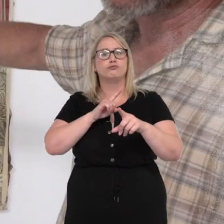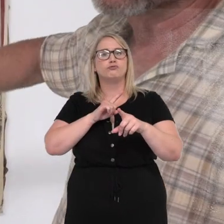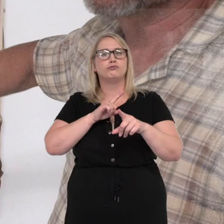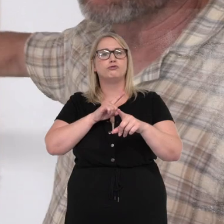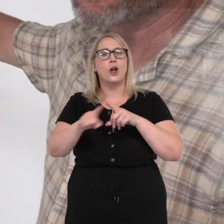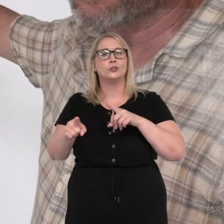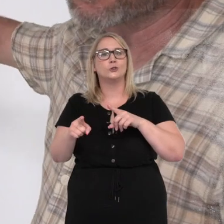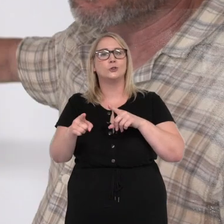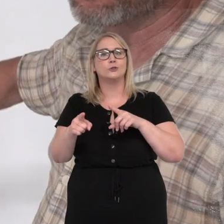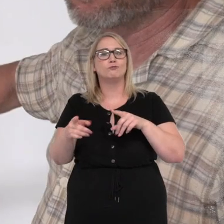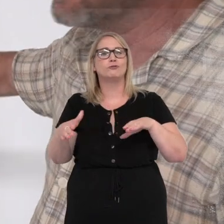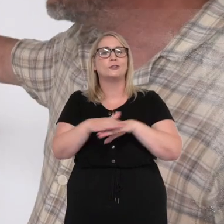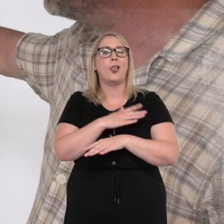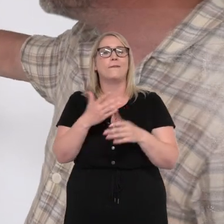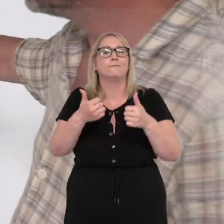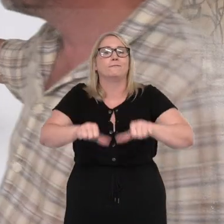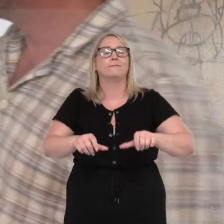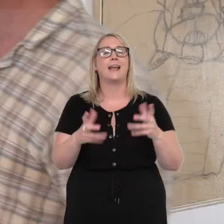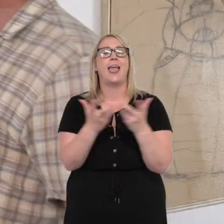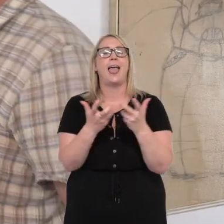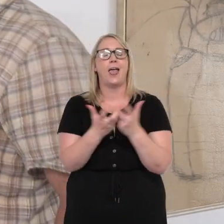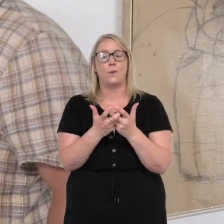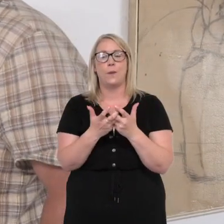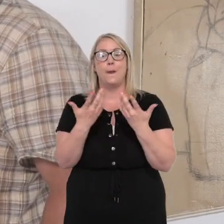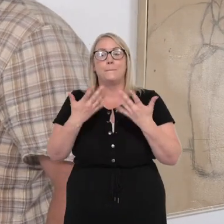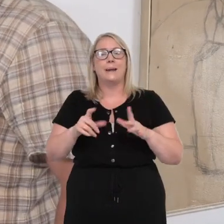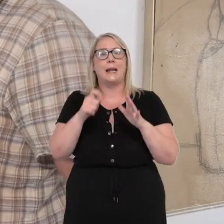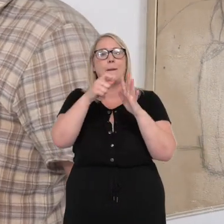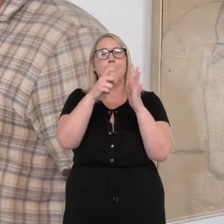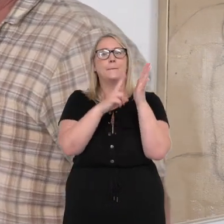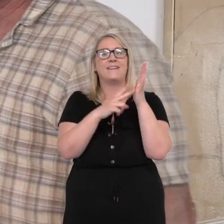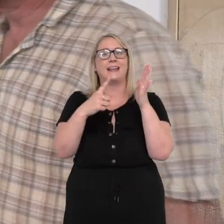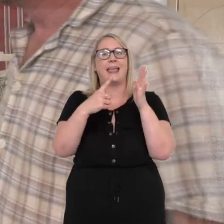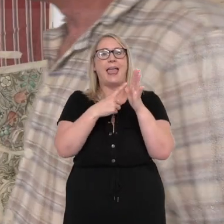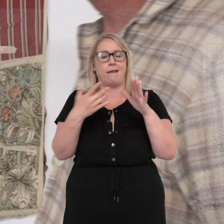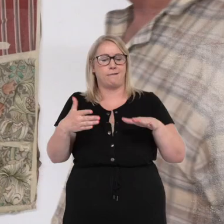covering it in a sort of resinous PVA finish, which holds it all together.